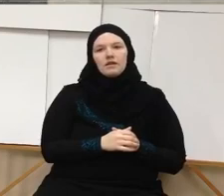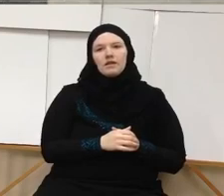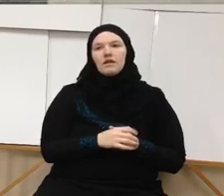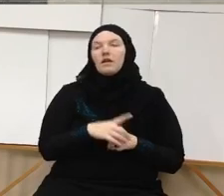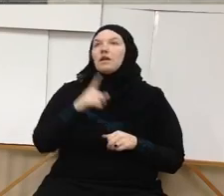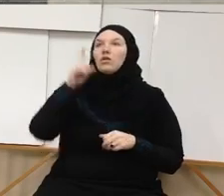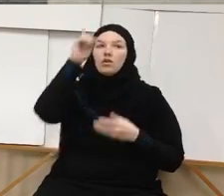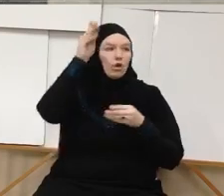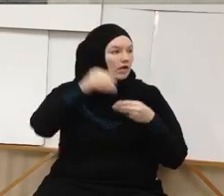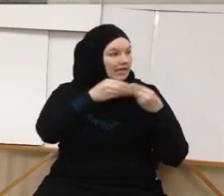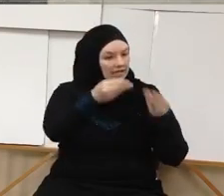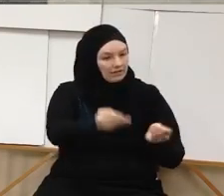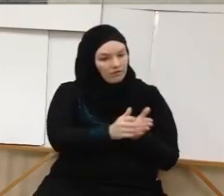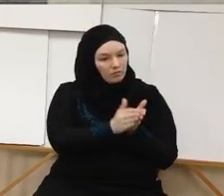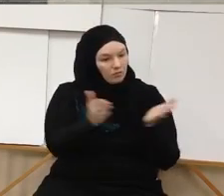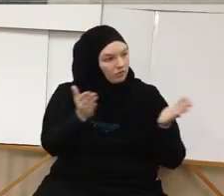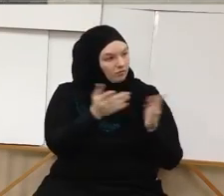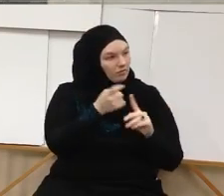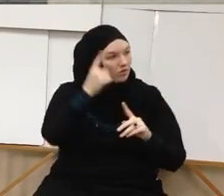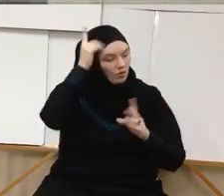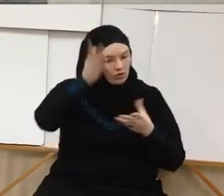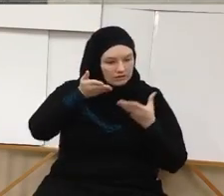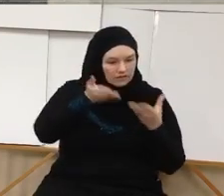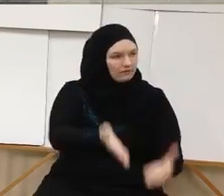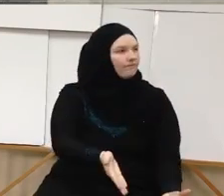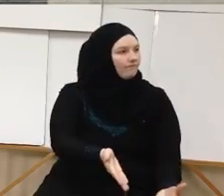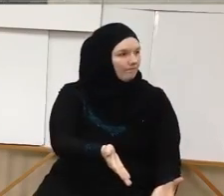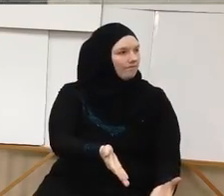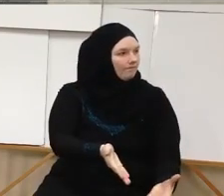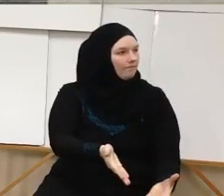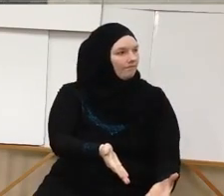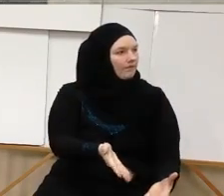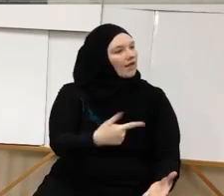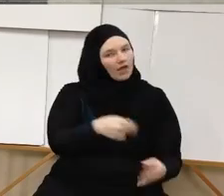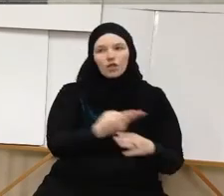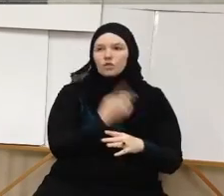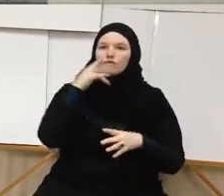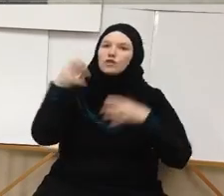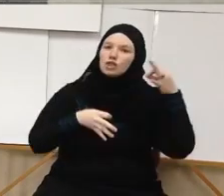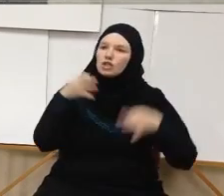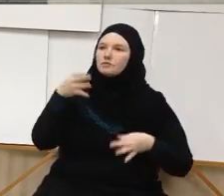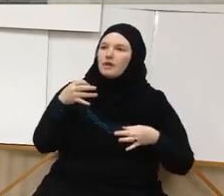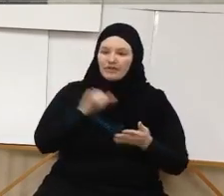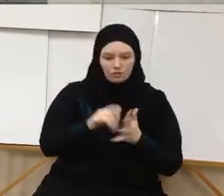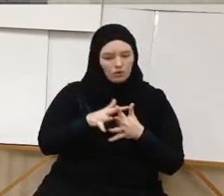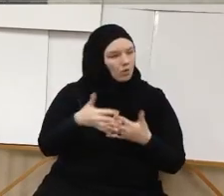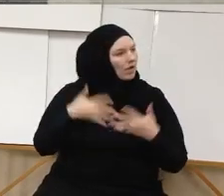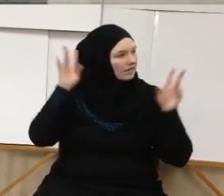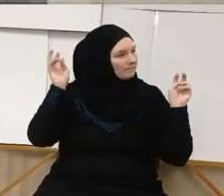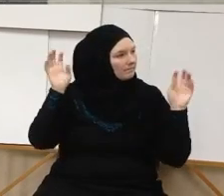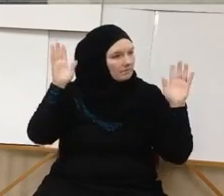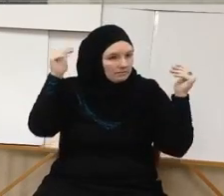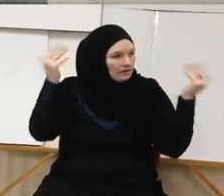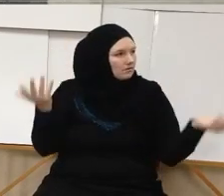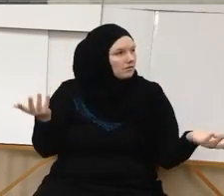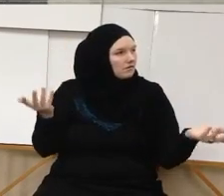to keep of the book of Allah. This is what they use for judgment. That's what the Quran expects of them. And